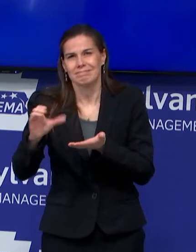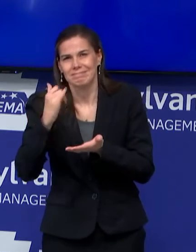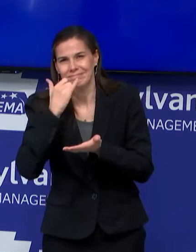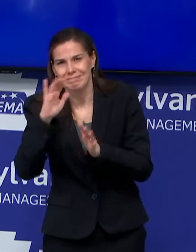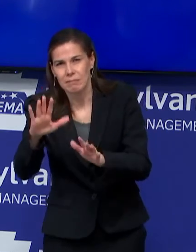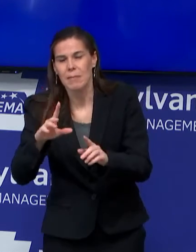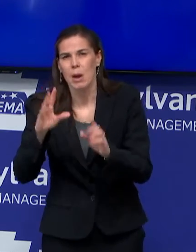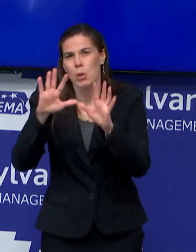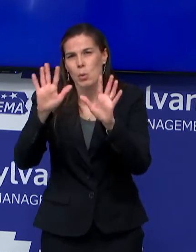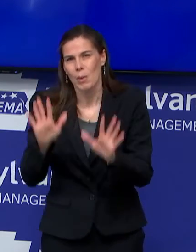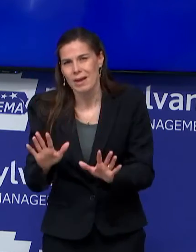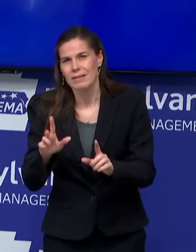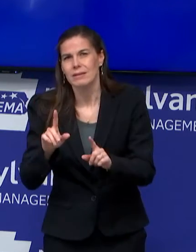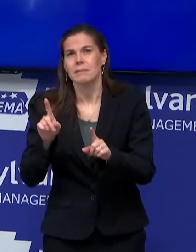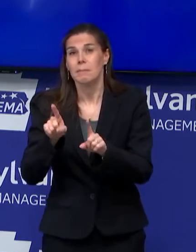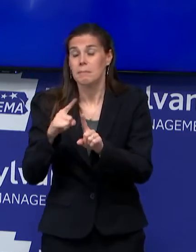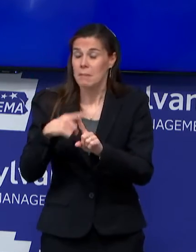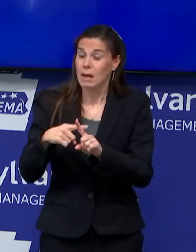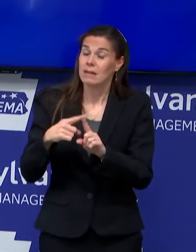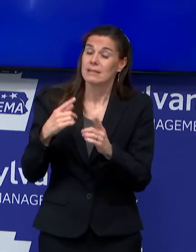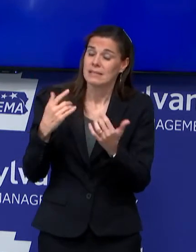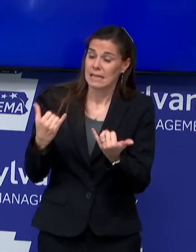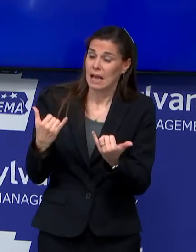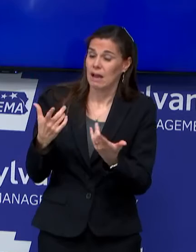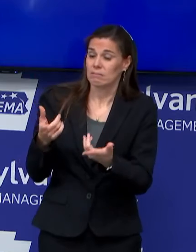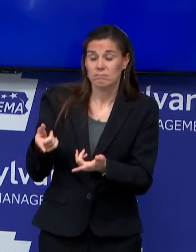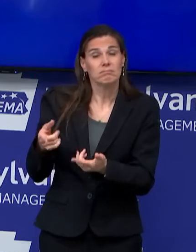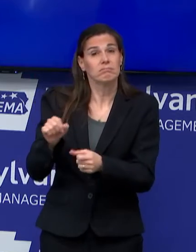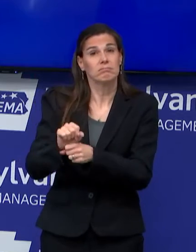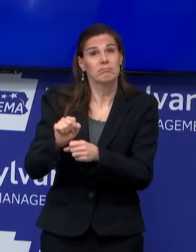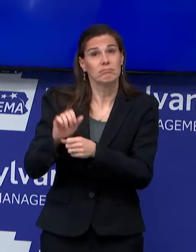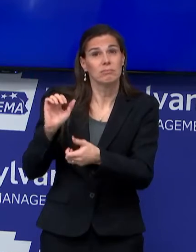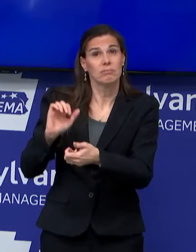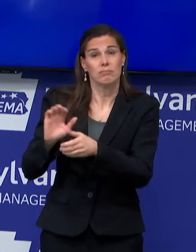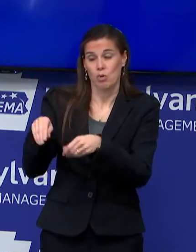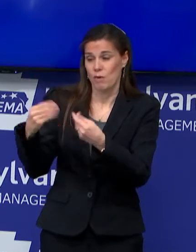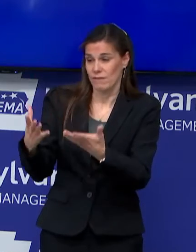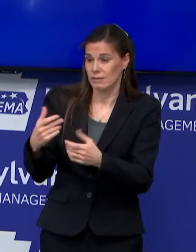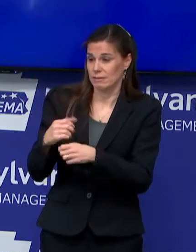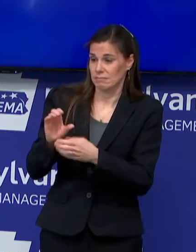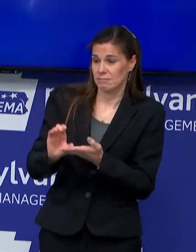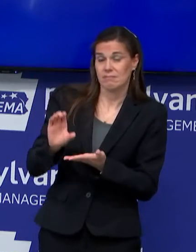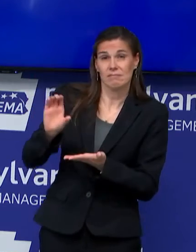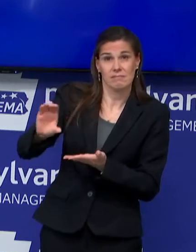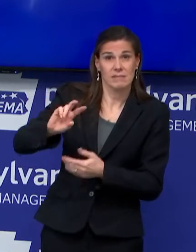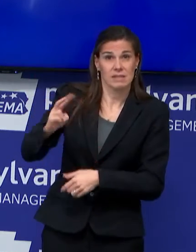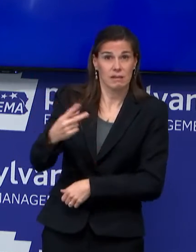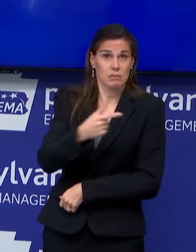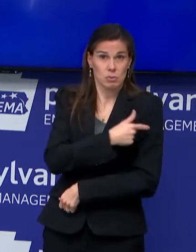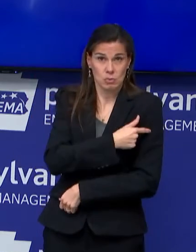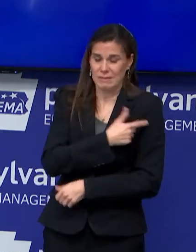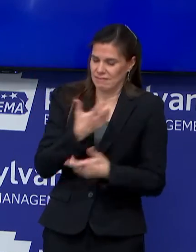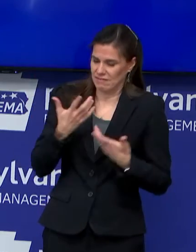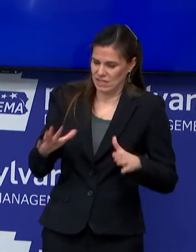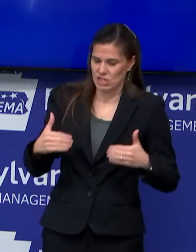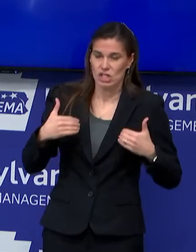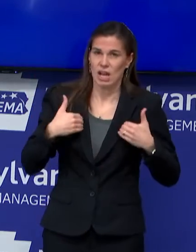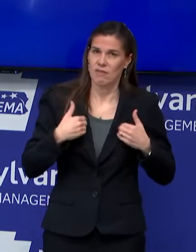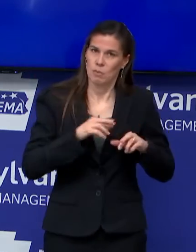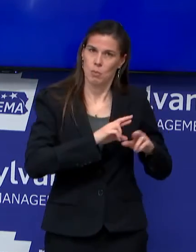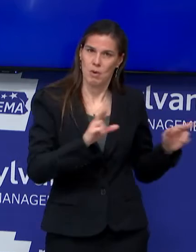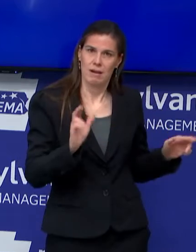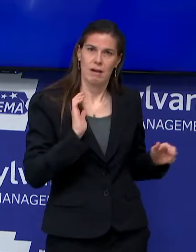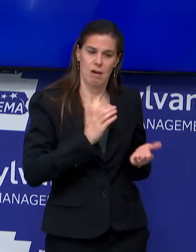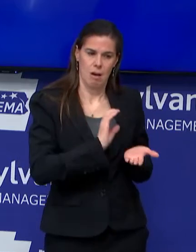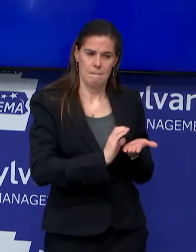we'll be continuing to work with providers to make sure that they get those second doses. But those second doses are secure in our allocation plan.